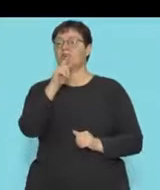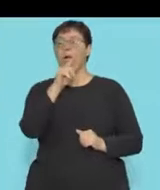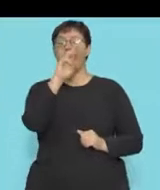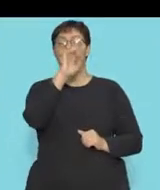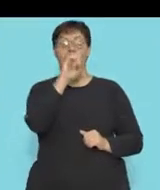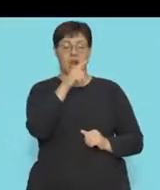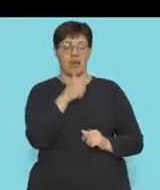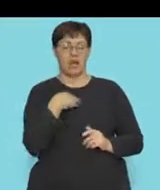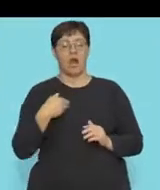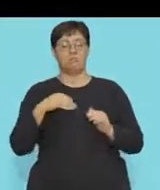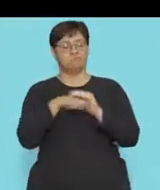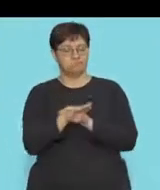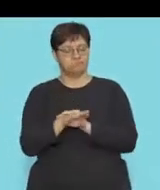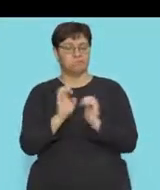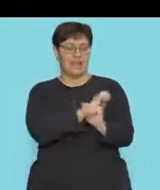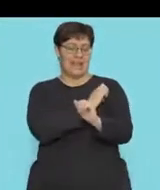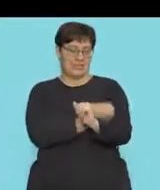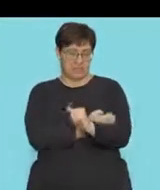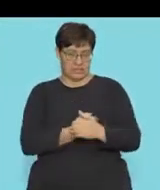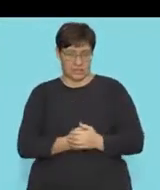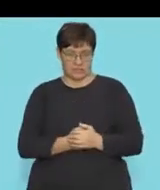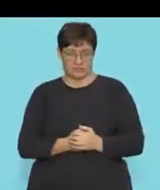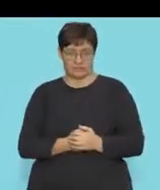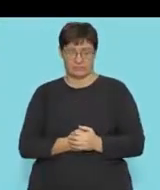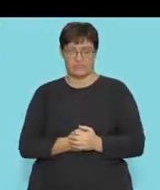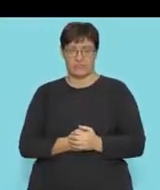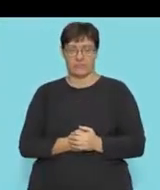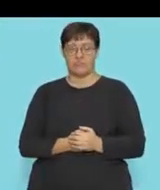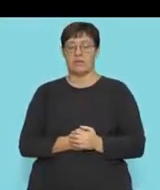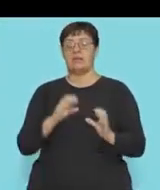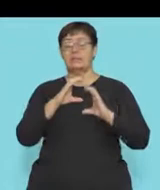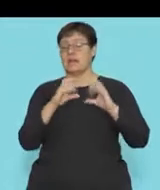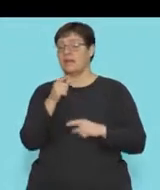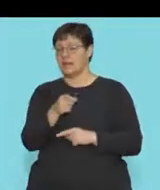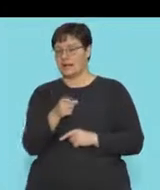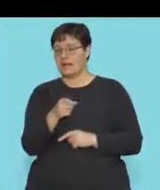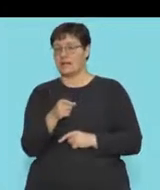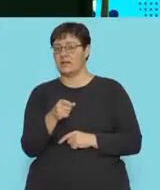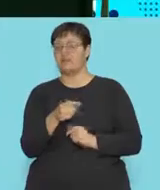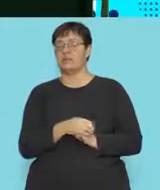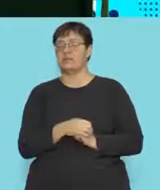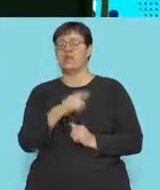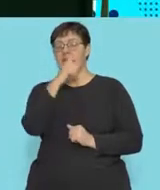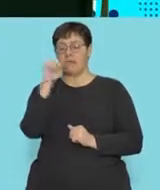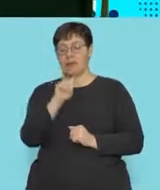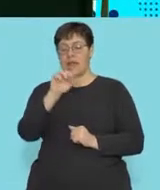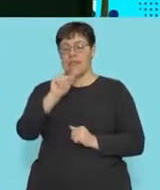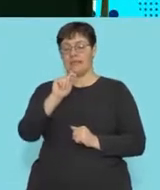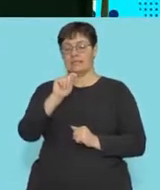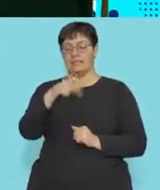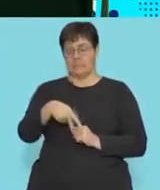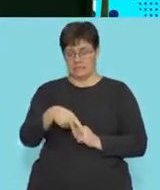stores energy. Okay, we know that molecules that store energy in the cell, as we've just mentioned, is called